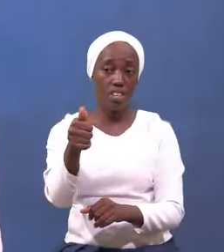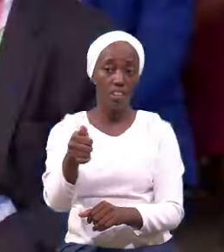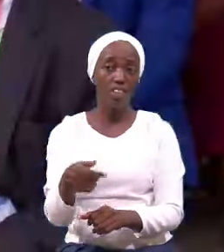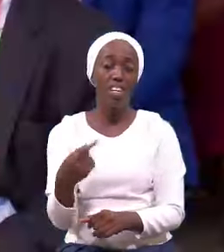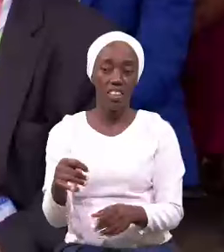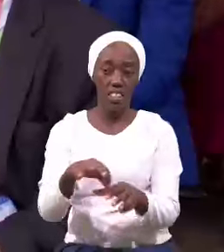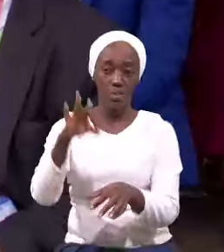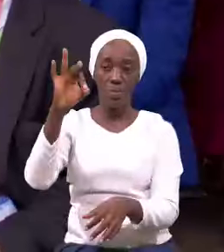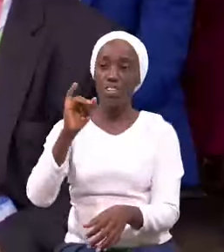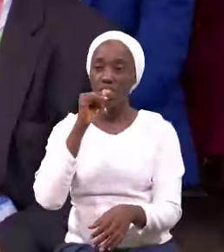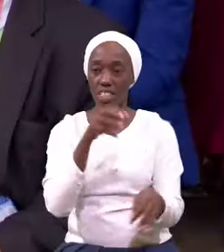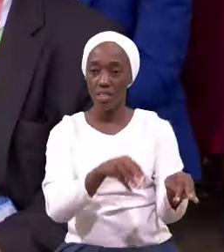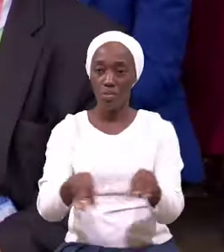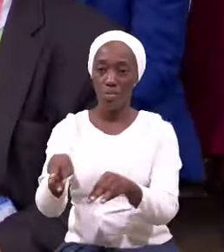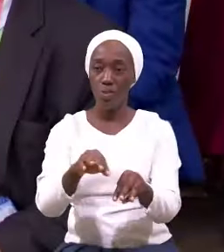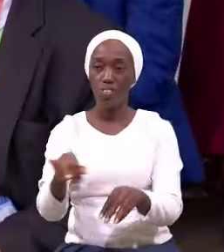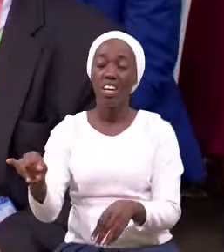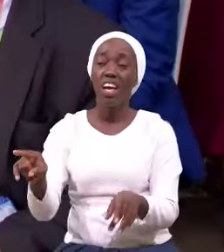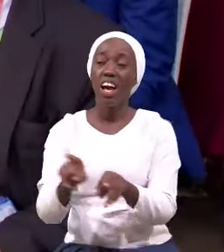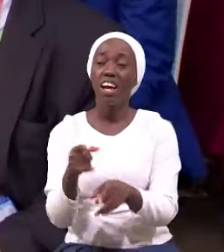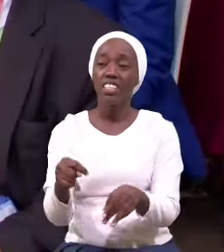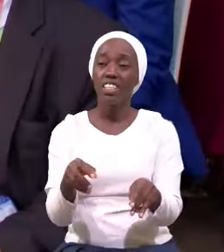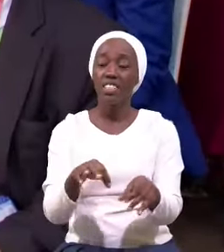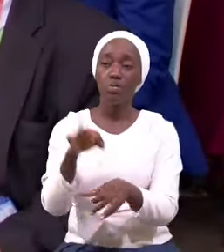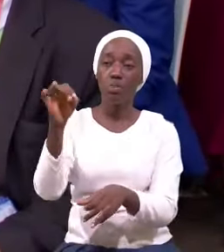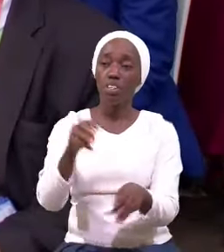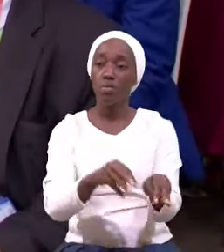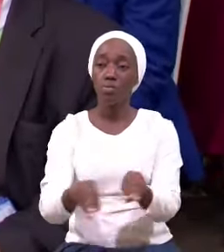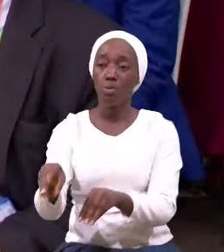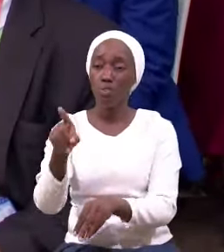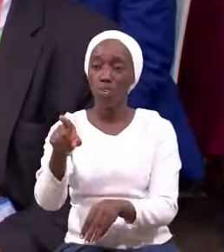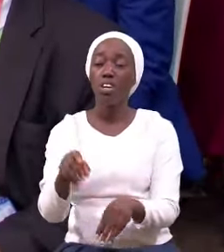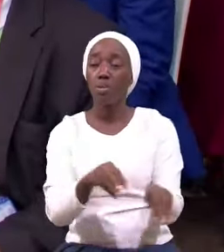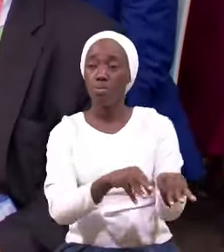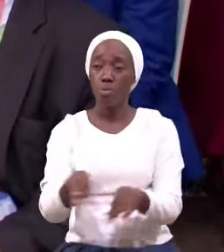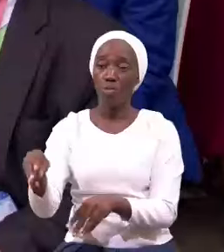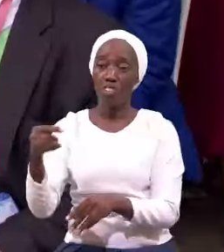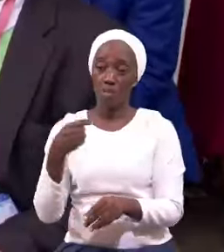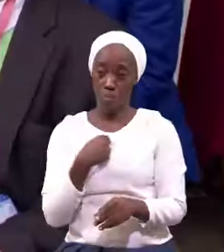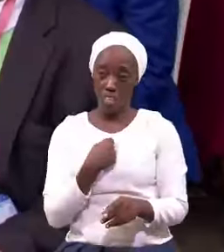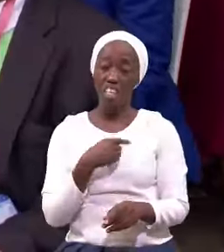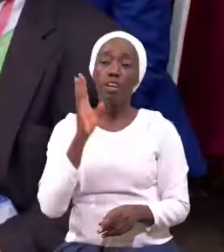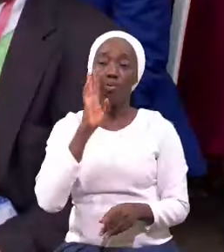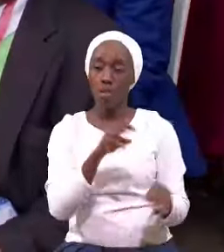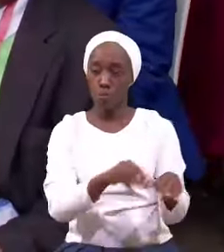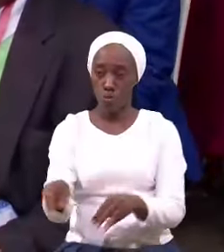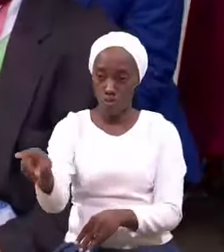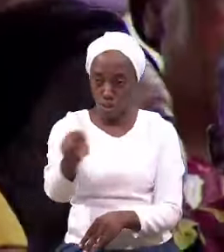moving. As the spirit is moving you, moving me, it will move you.